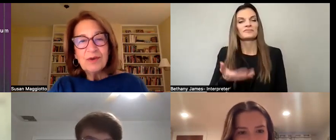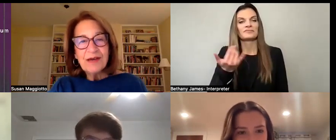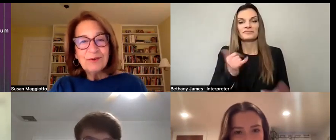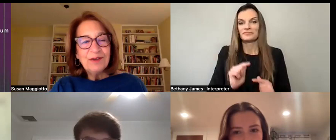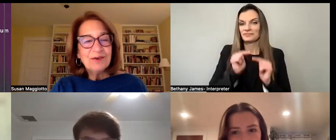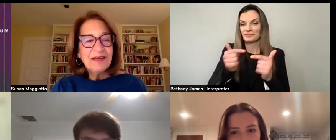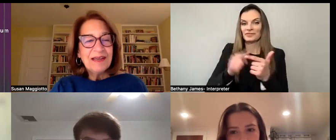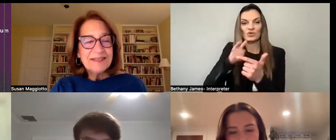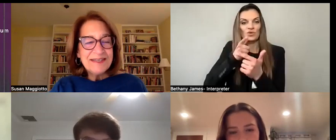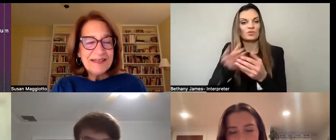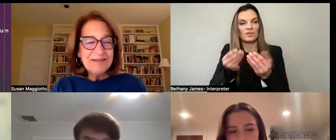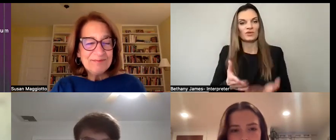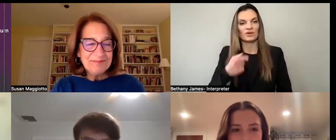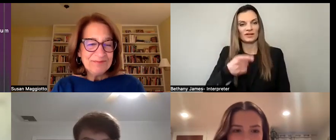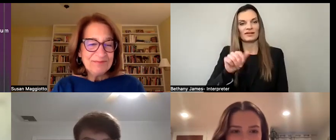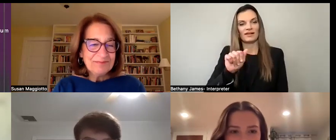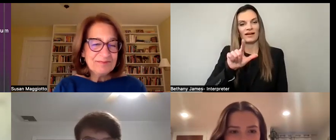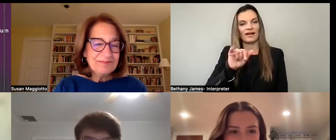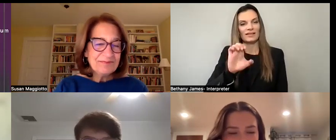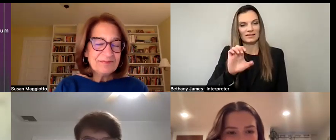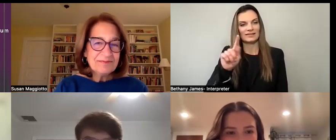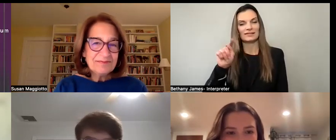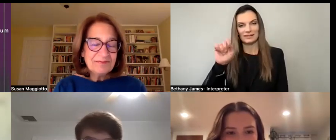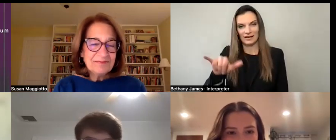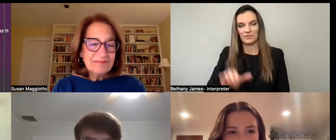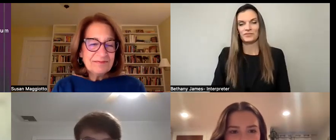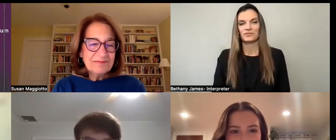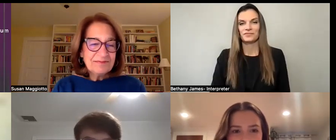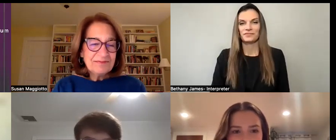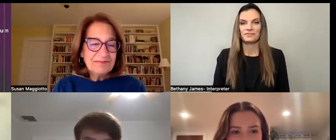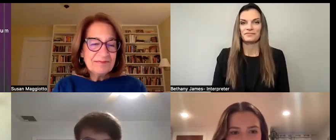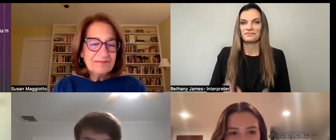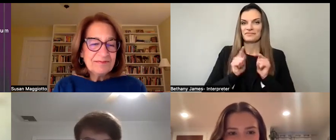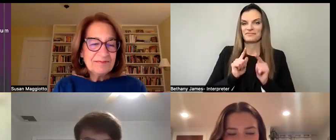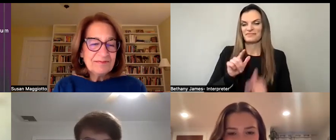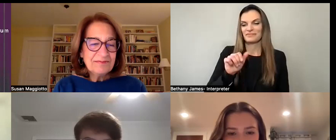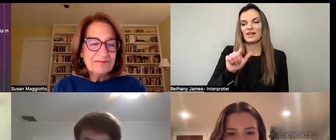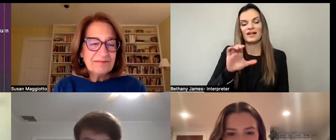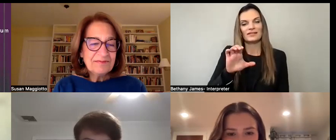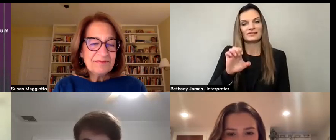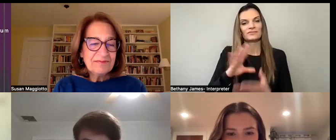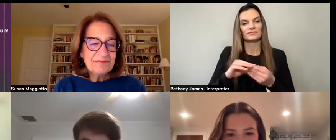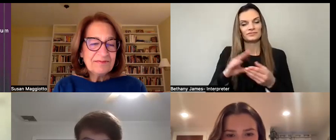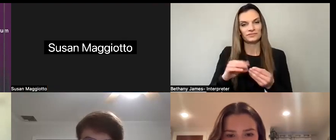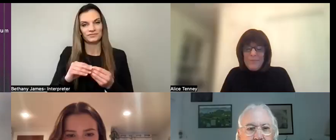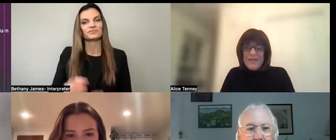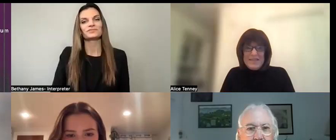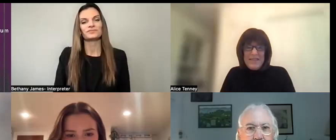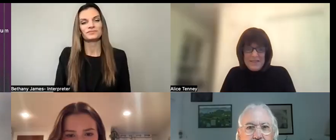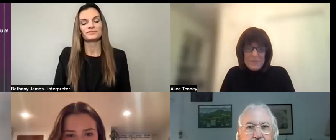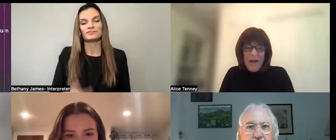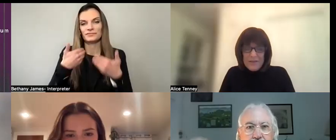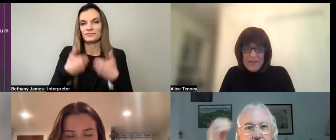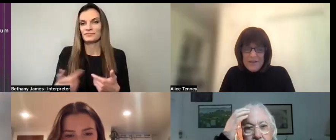over to our moderator, Alice Tenney. Good evening. As Susan said, I'm Alice Tenney. I'll be